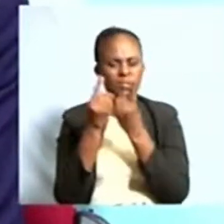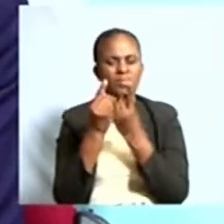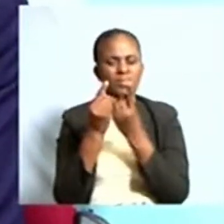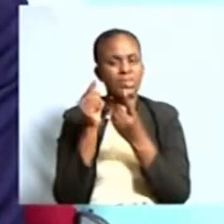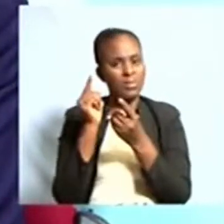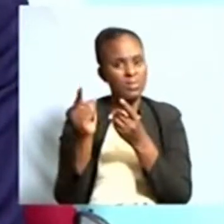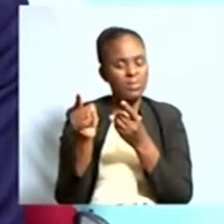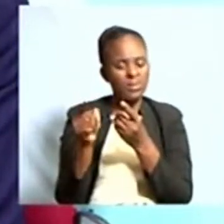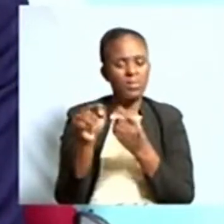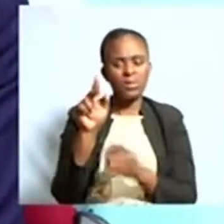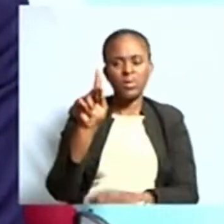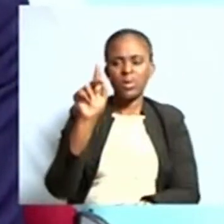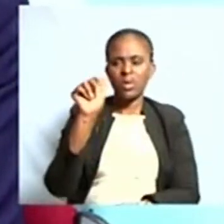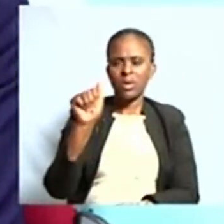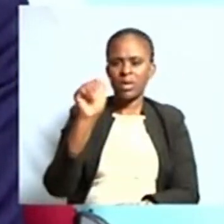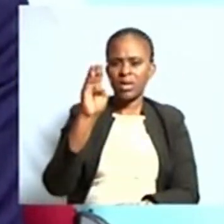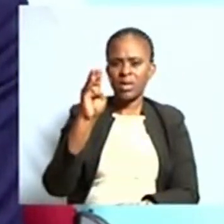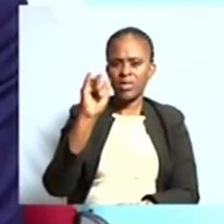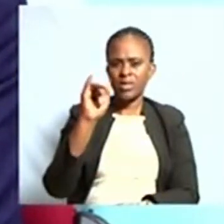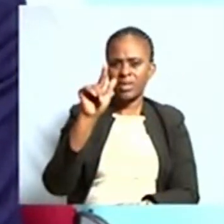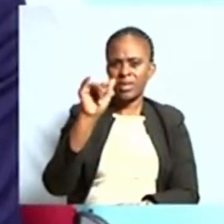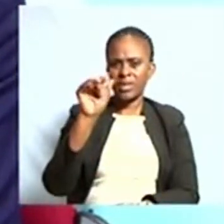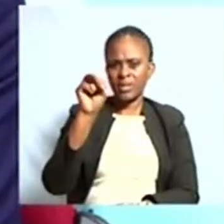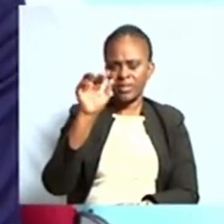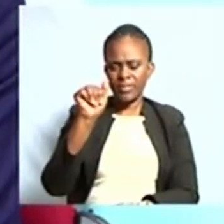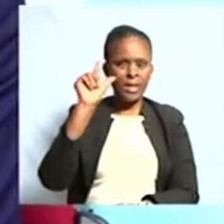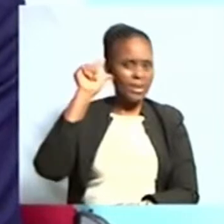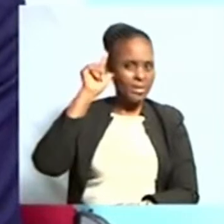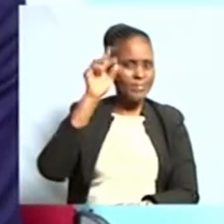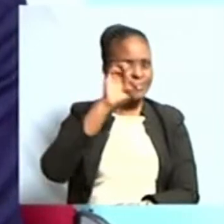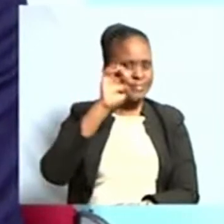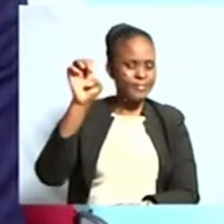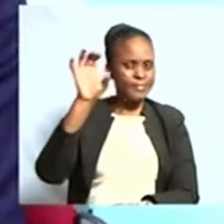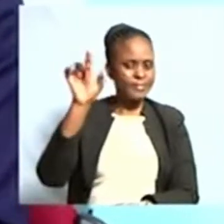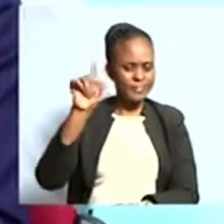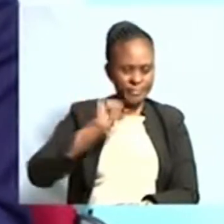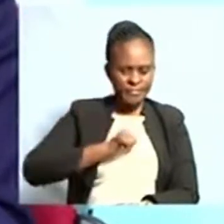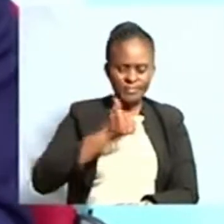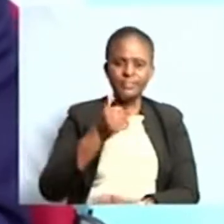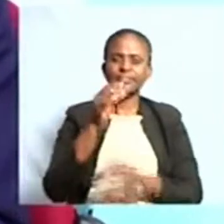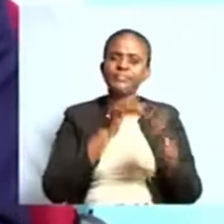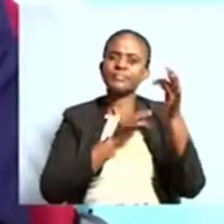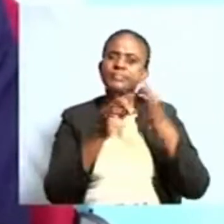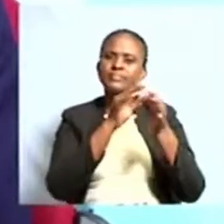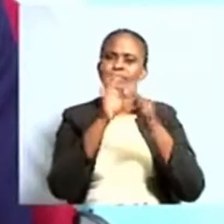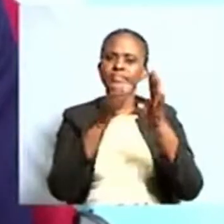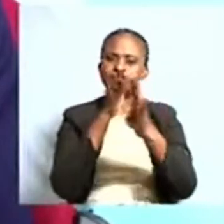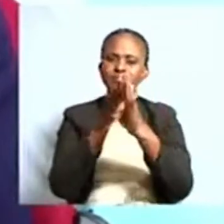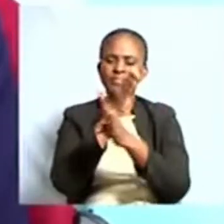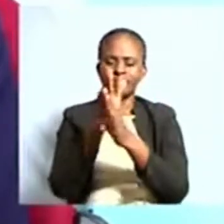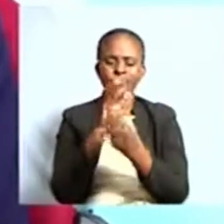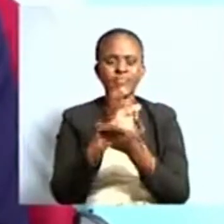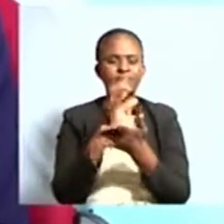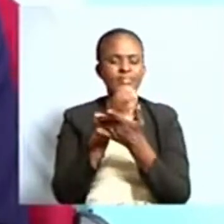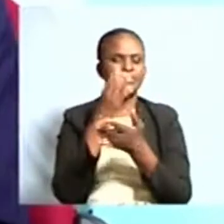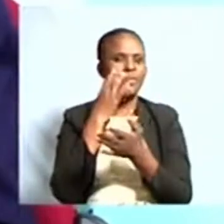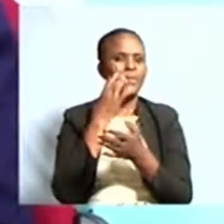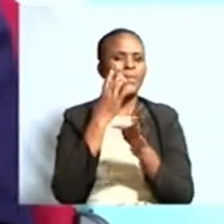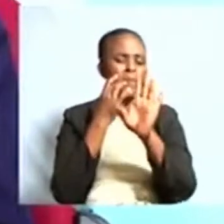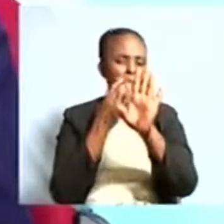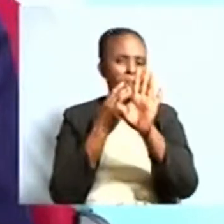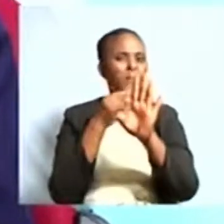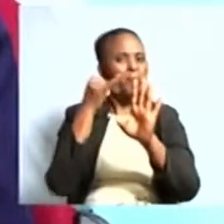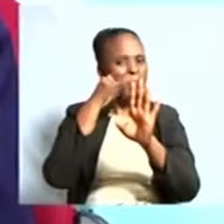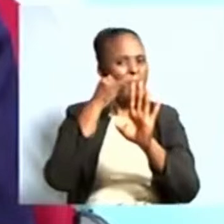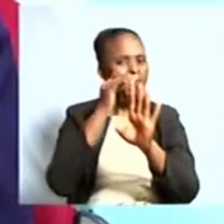Stephen Kabilima from Lundazi in Eastern Province. We're just making reference to a bottle. Before that, we have a caller